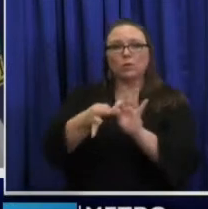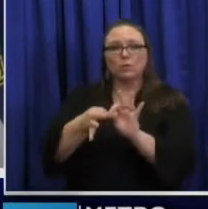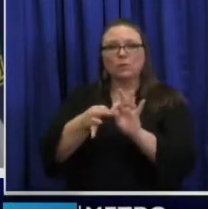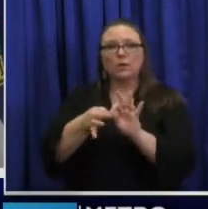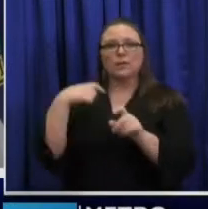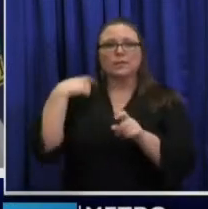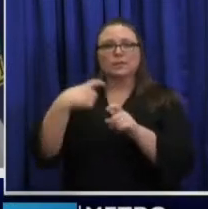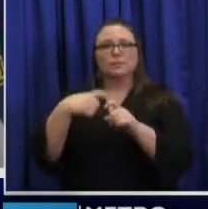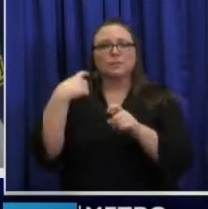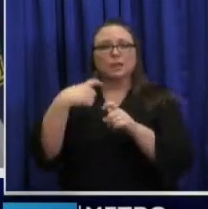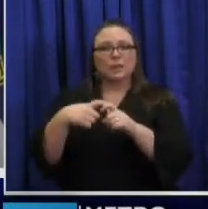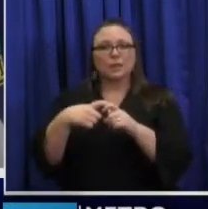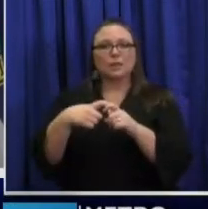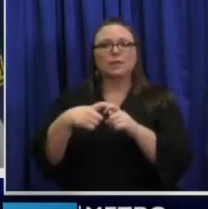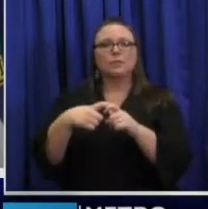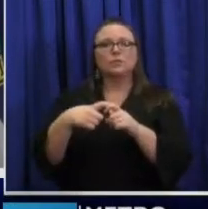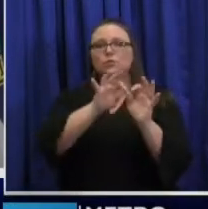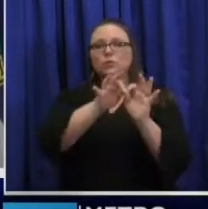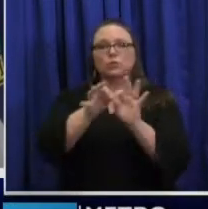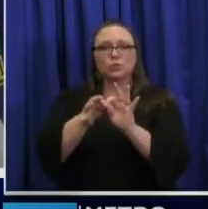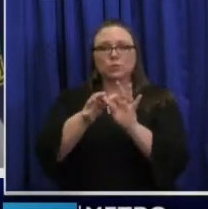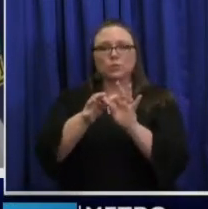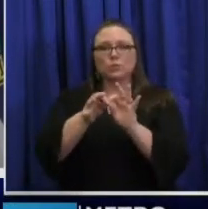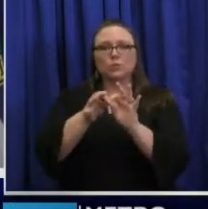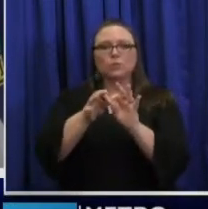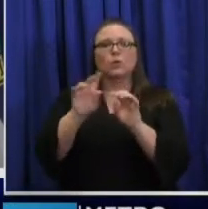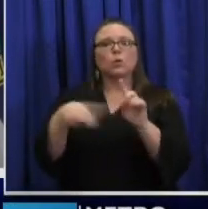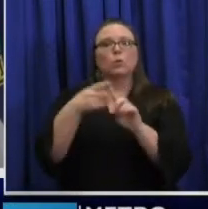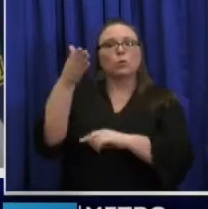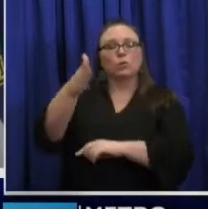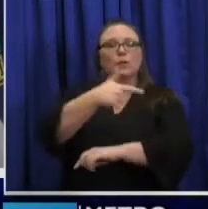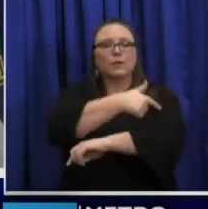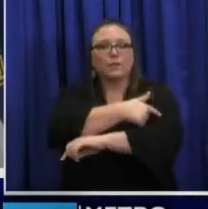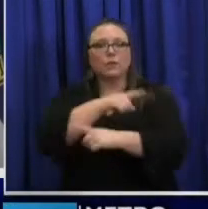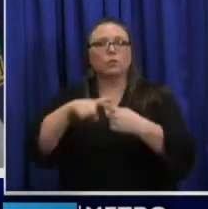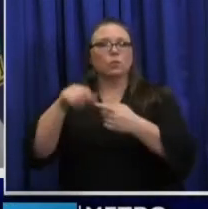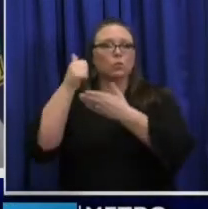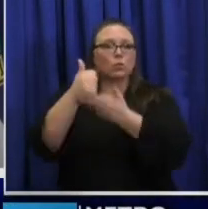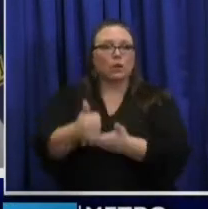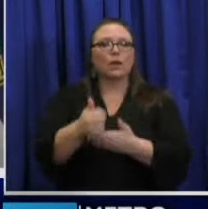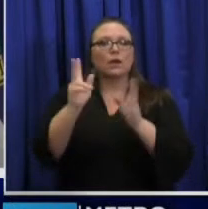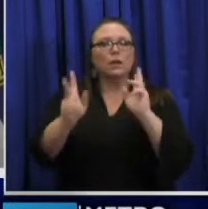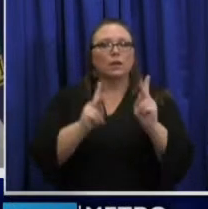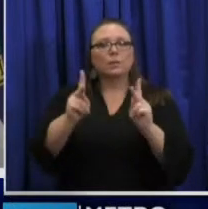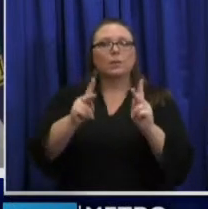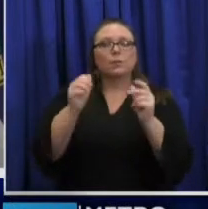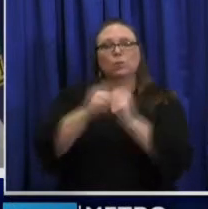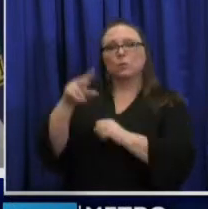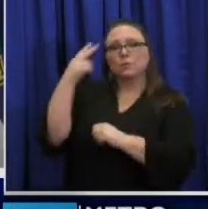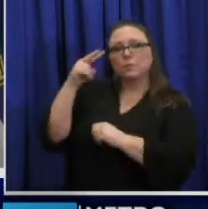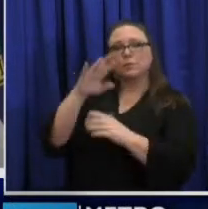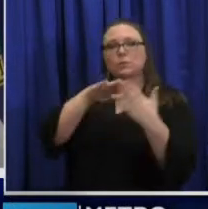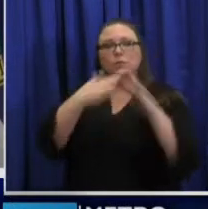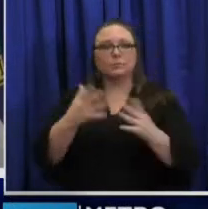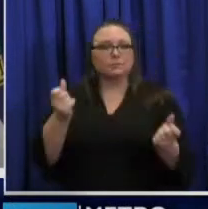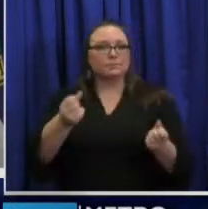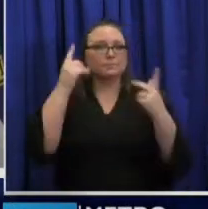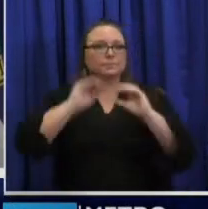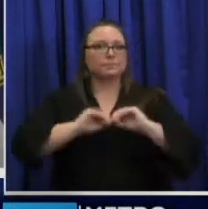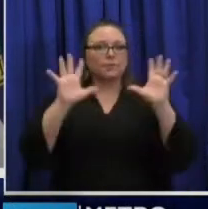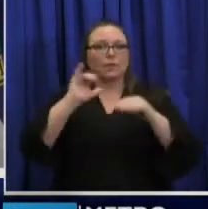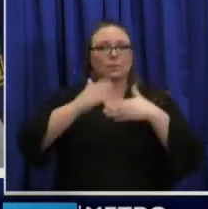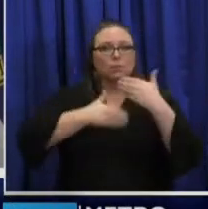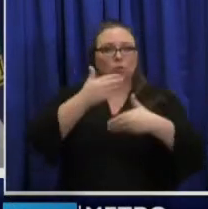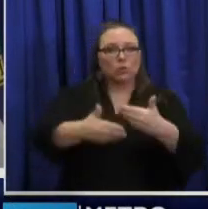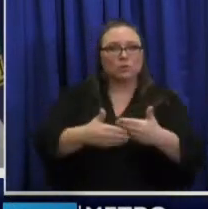at the sites where you will vaccinate to help the people on the Hispanic community to understand the process